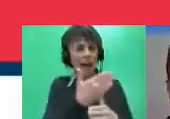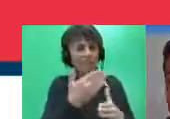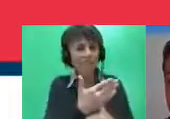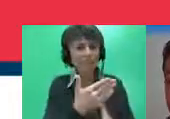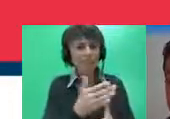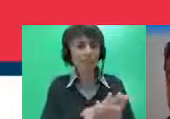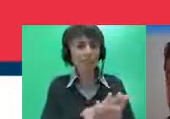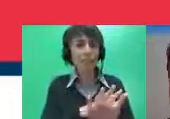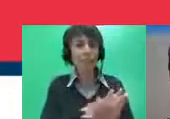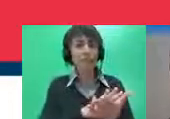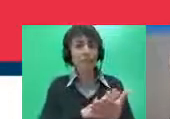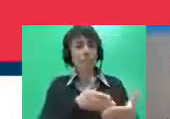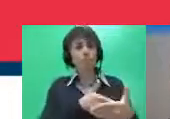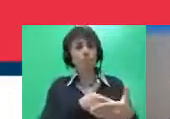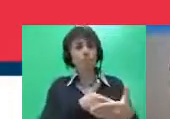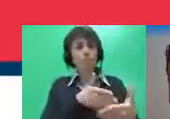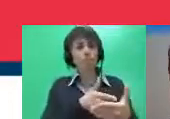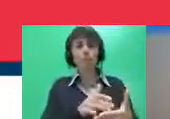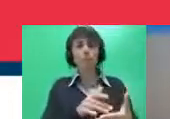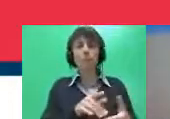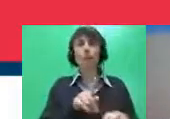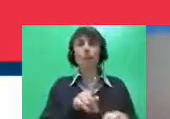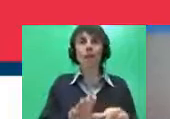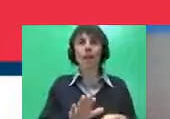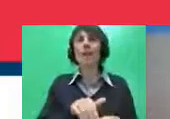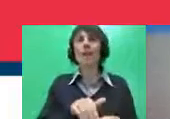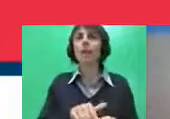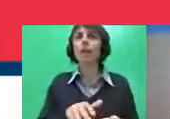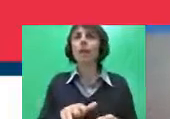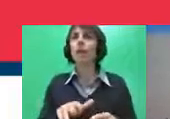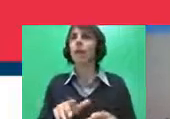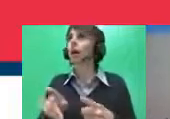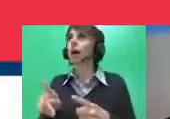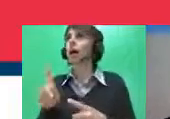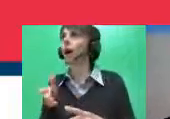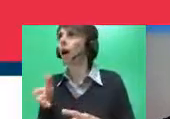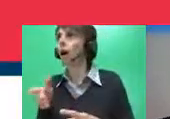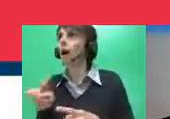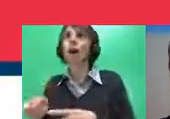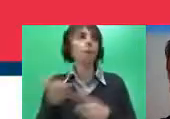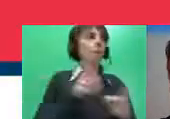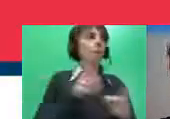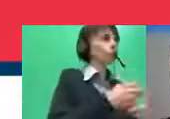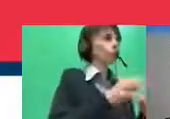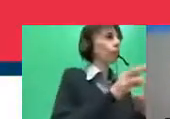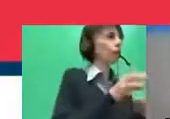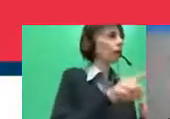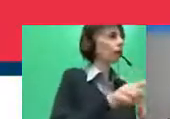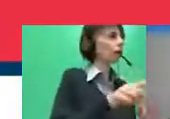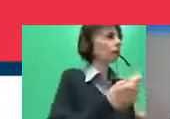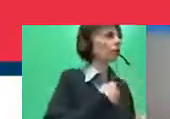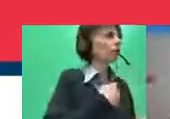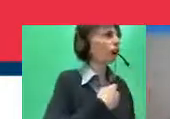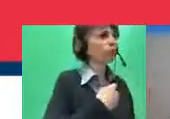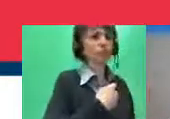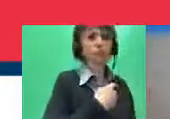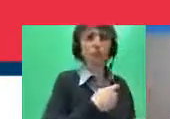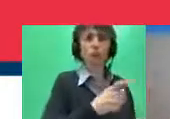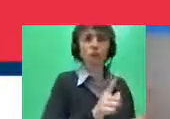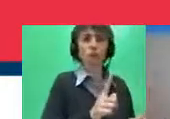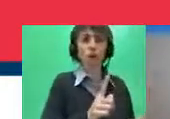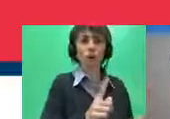those first steps into activity, that they can't attend the activity, they're pushed back to their GP, and then they're being charged. And it's not necessarily that